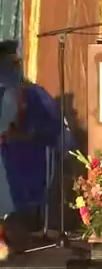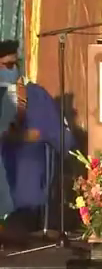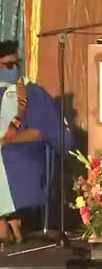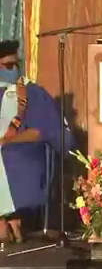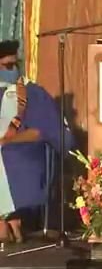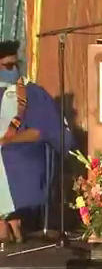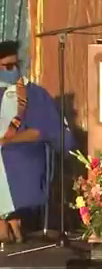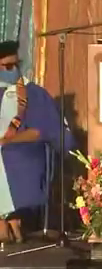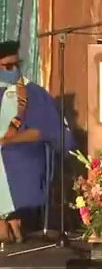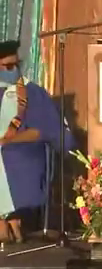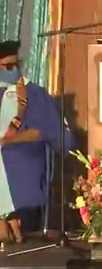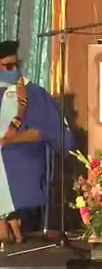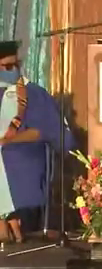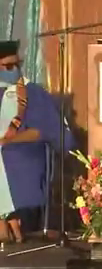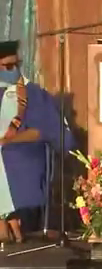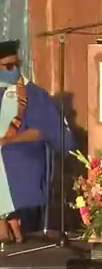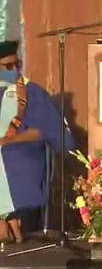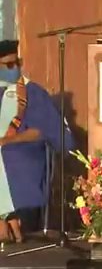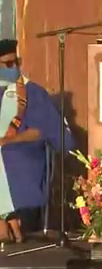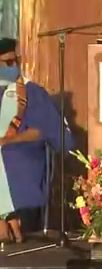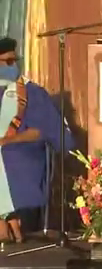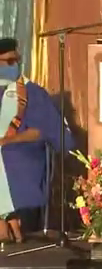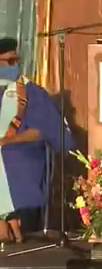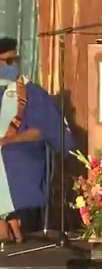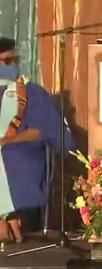Randall Etheridge with honors.